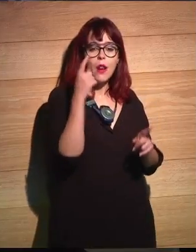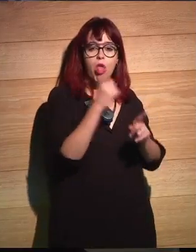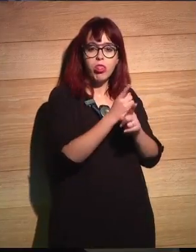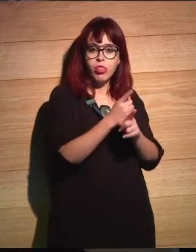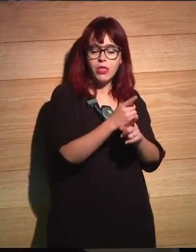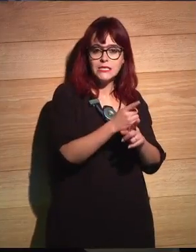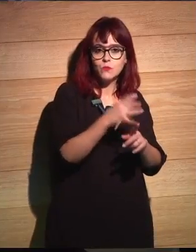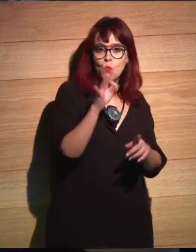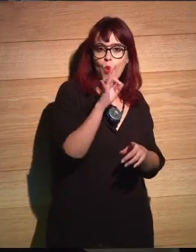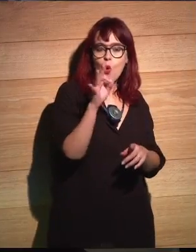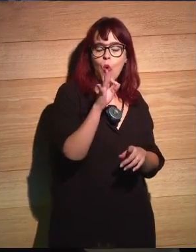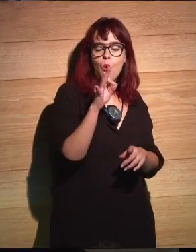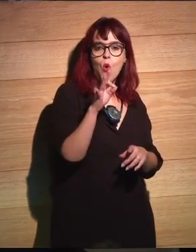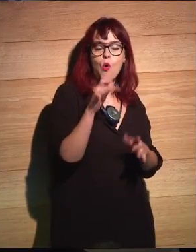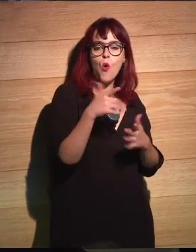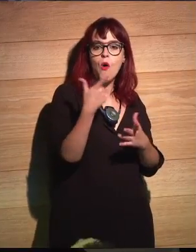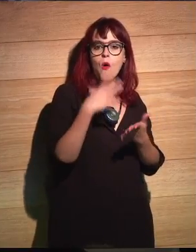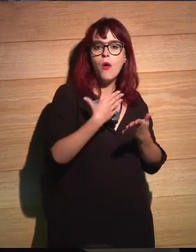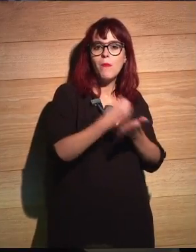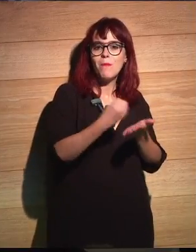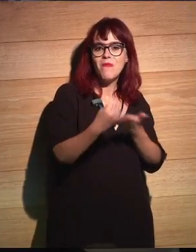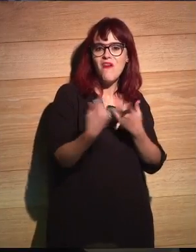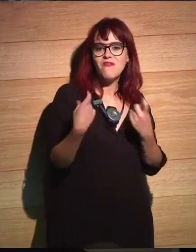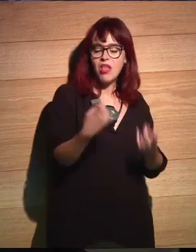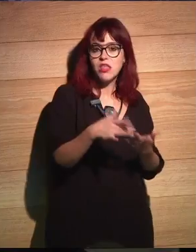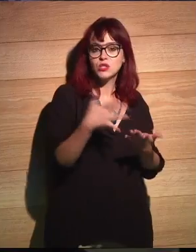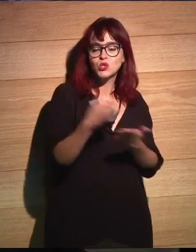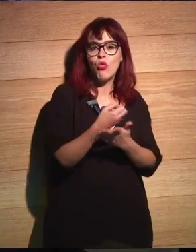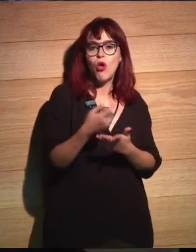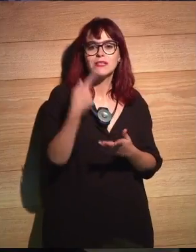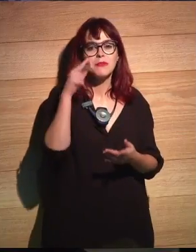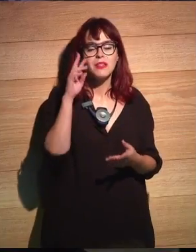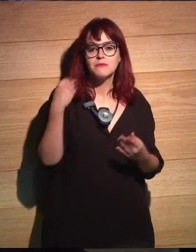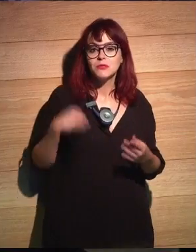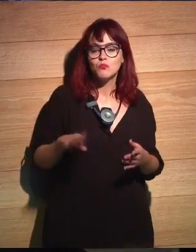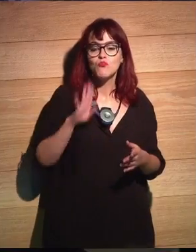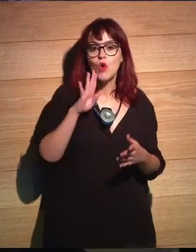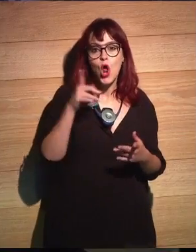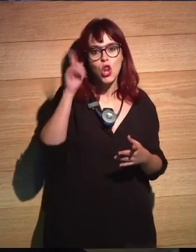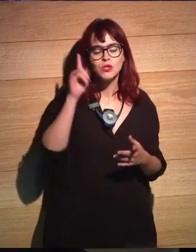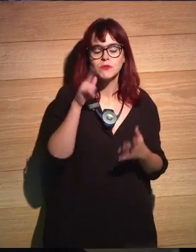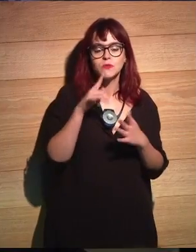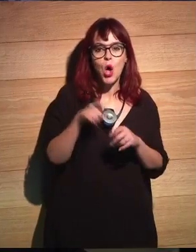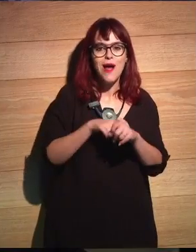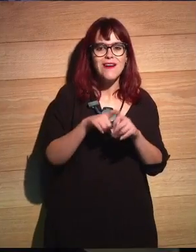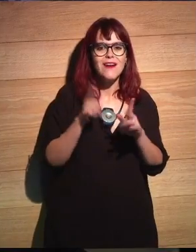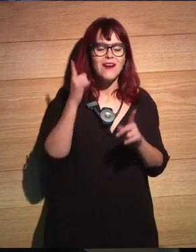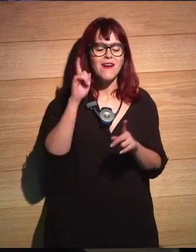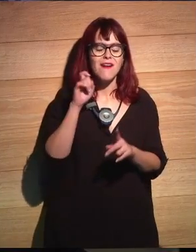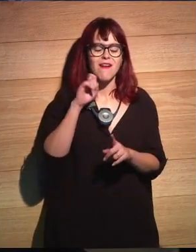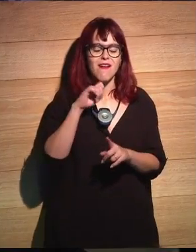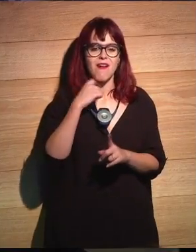to racism or the lack of papers. And we do not all go through that sort of experience. We do